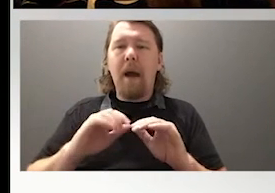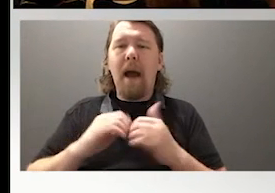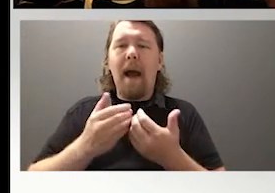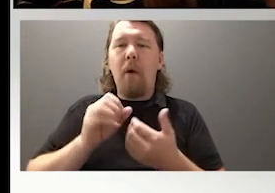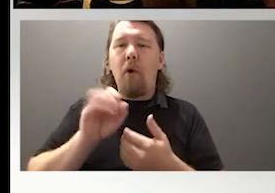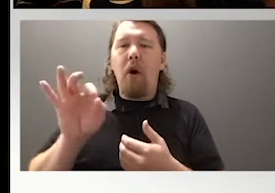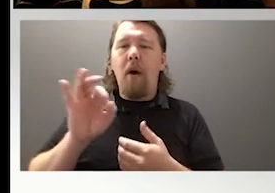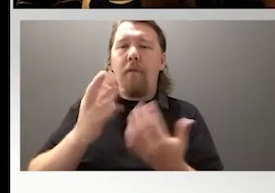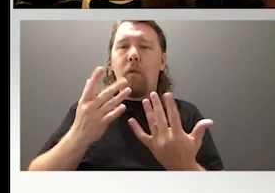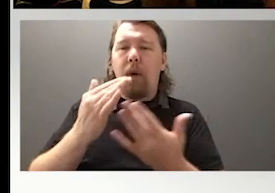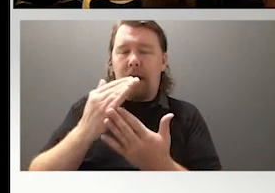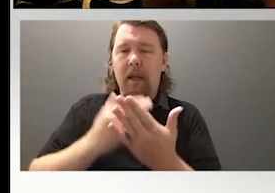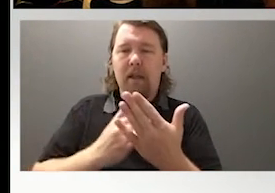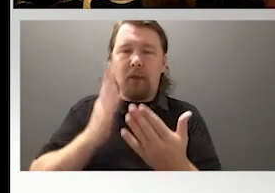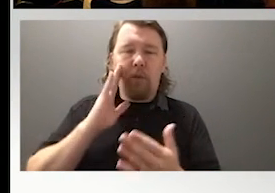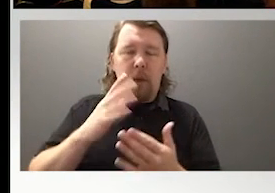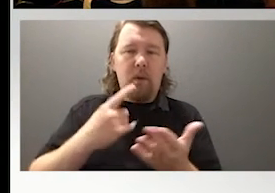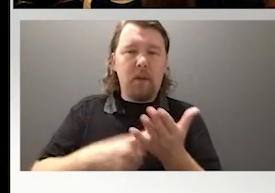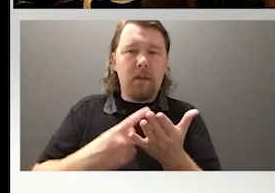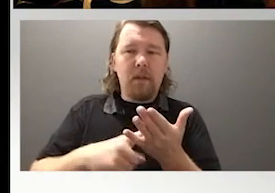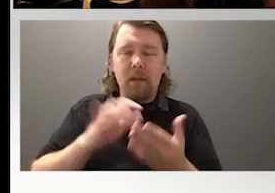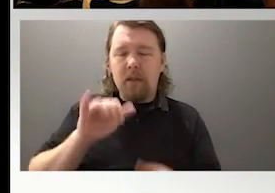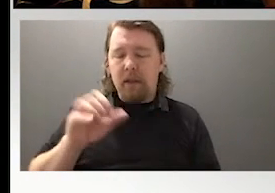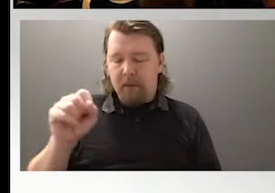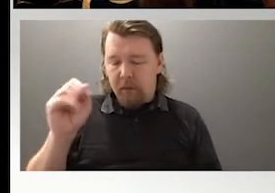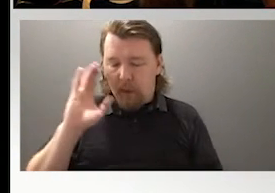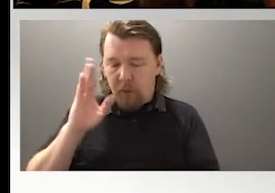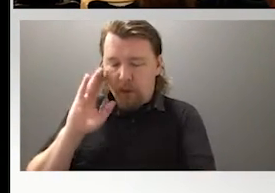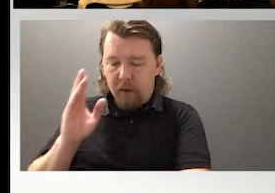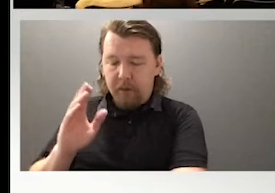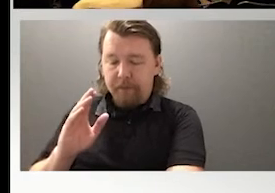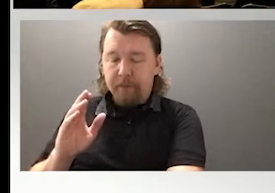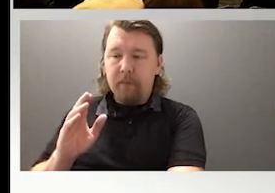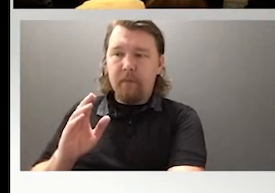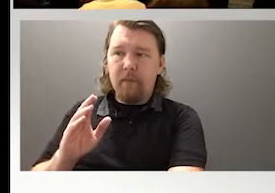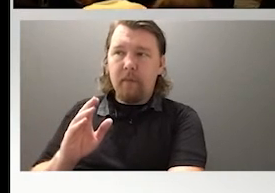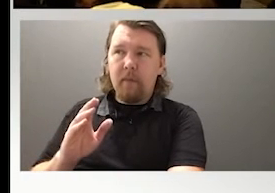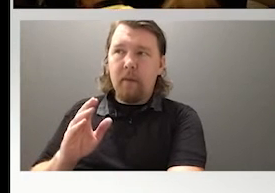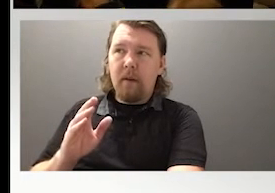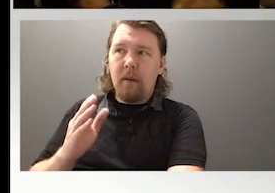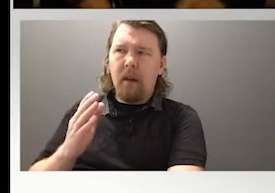the waiting list. All right, so, okay, what we